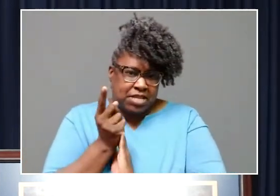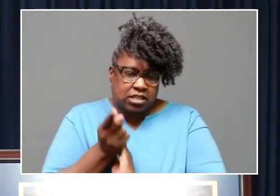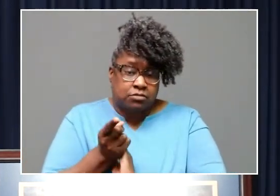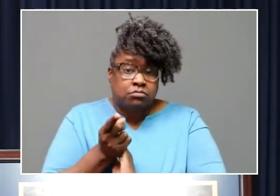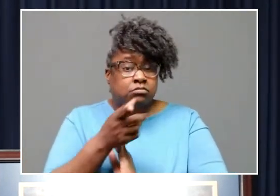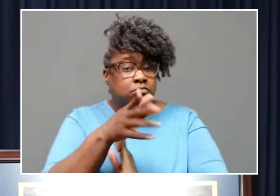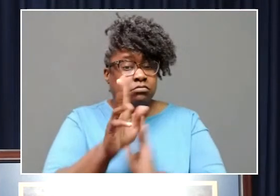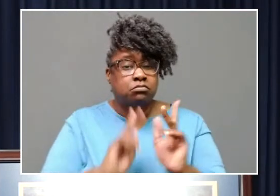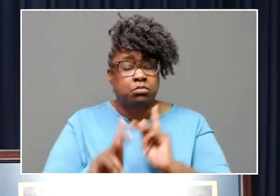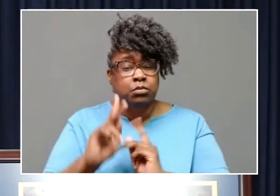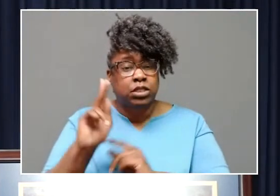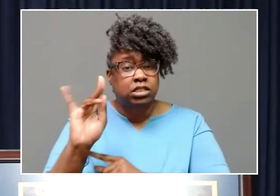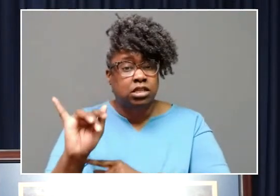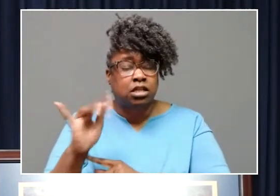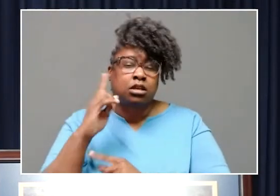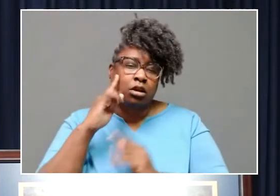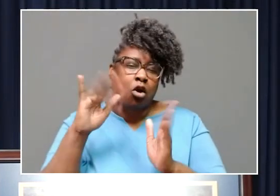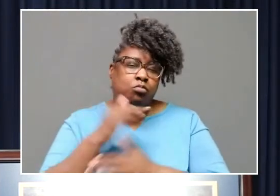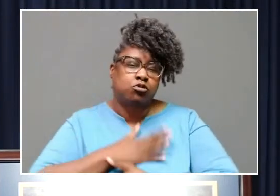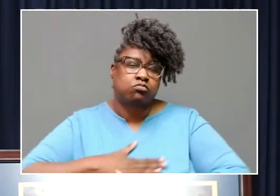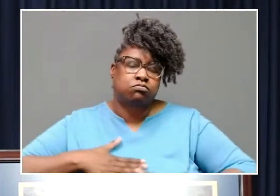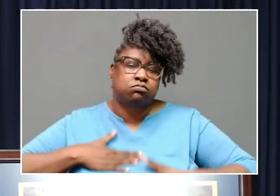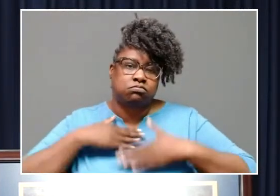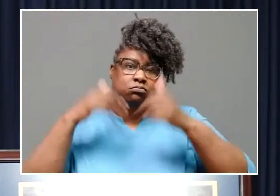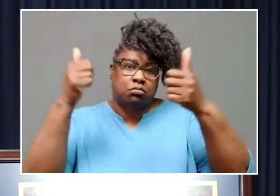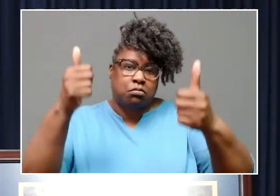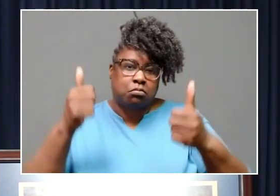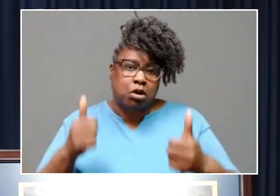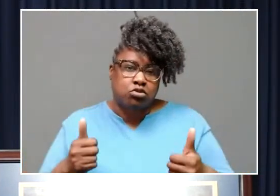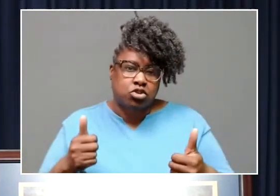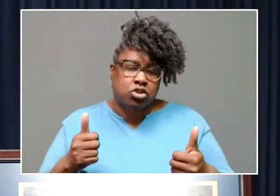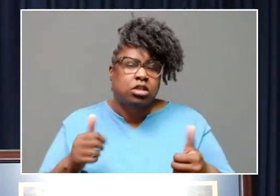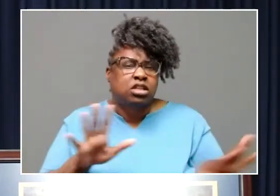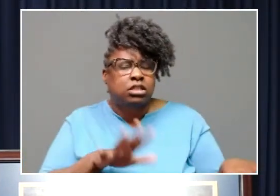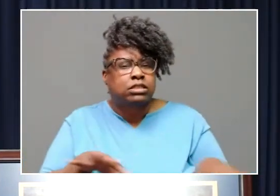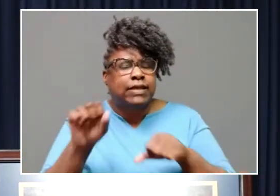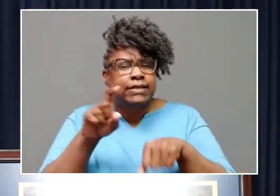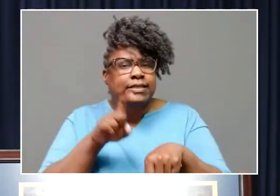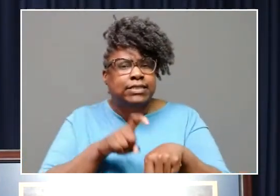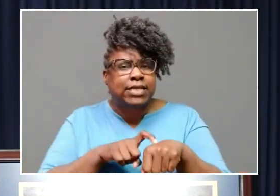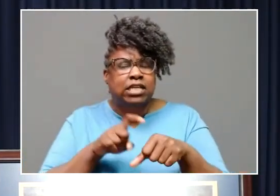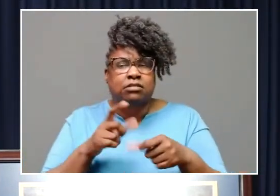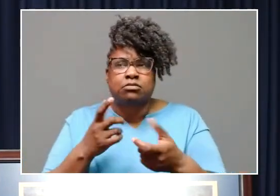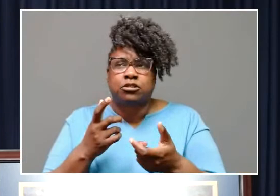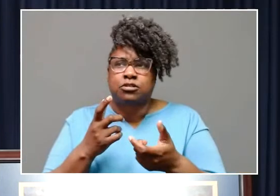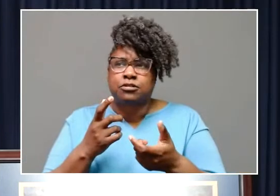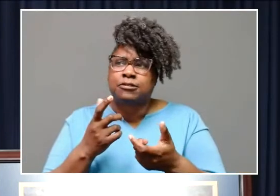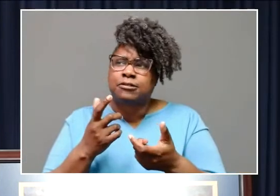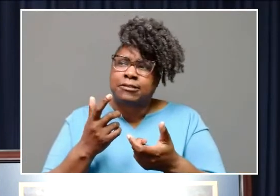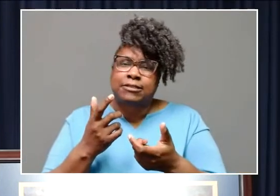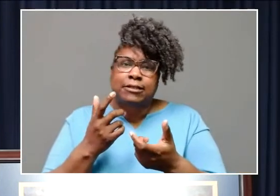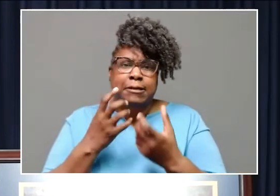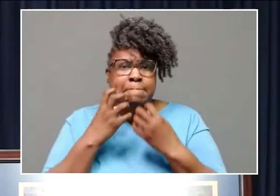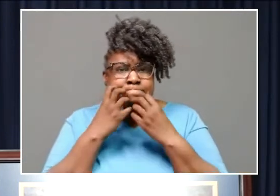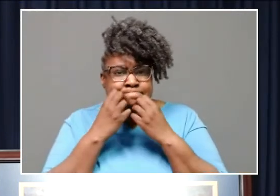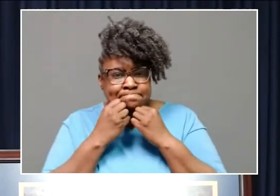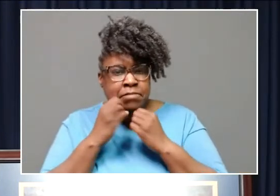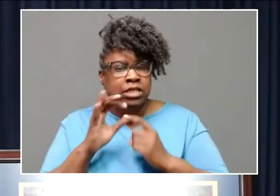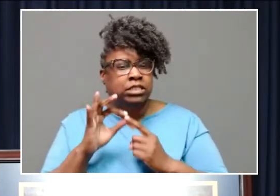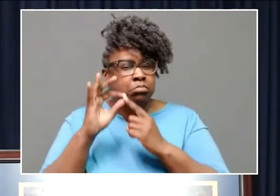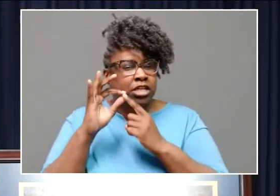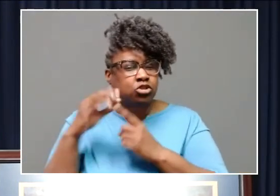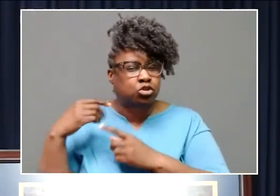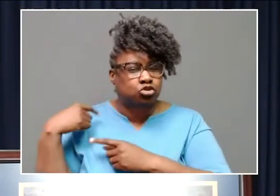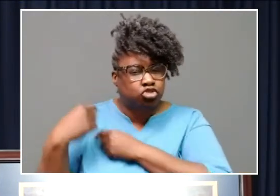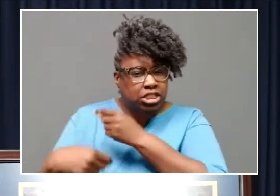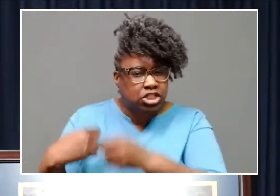enjoy the poster, and you know, take some time to appreciate what like a special tradition it is to have in your state, because not every state has